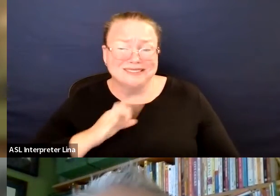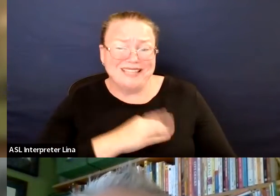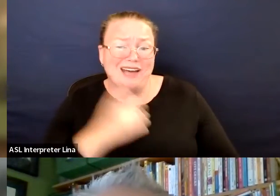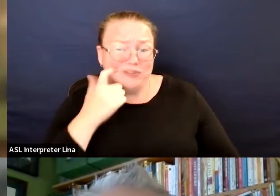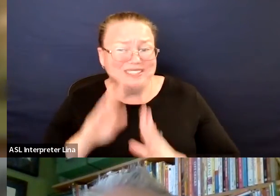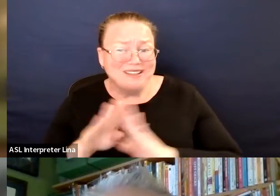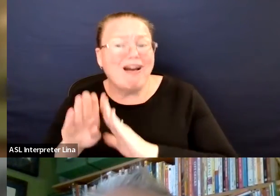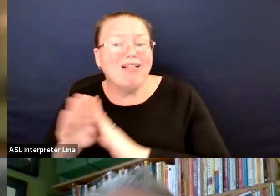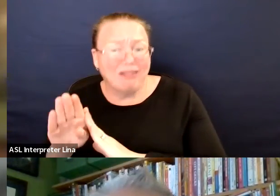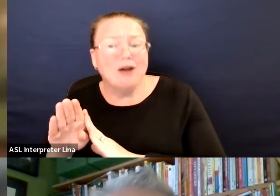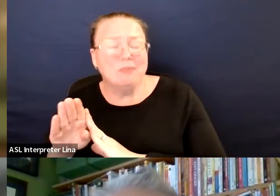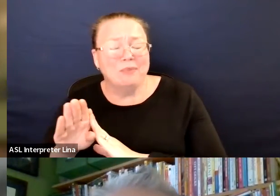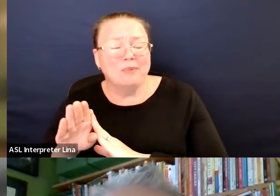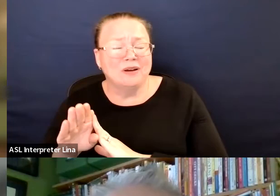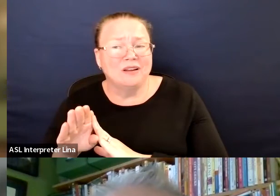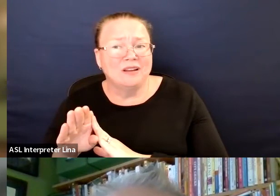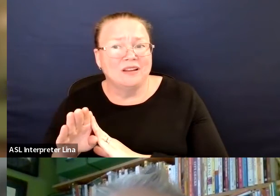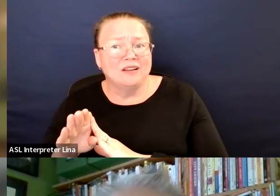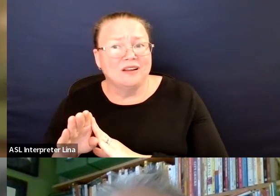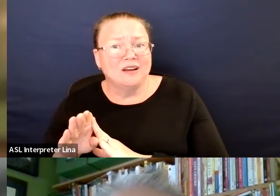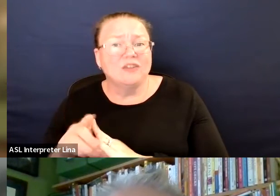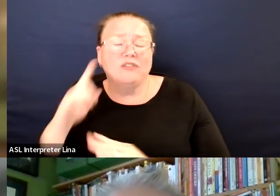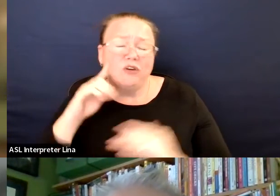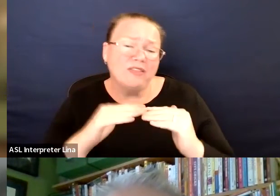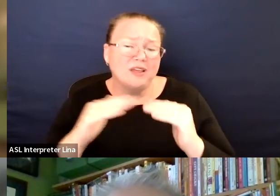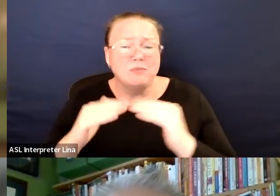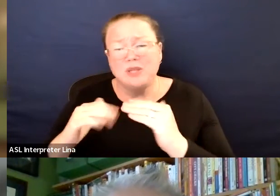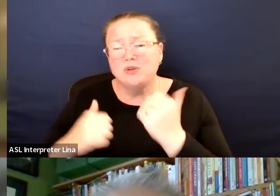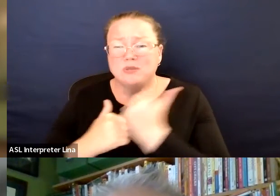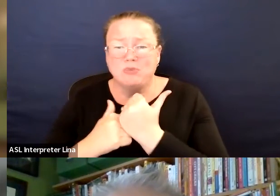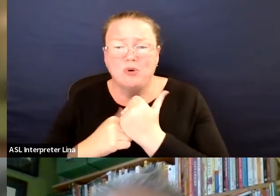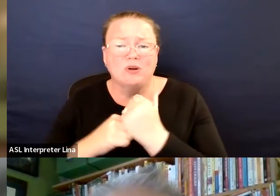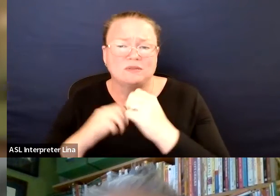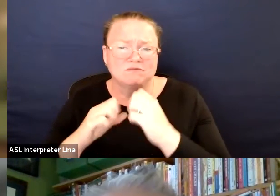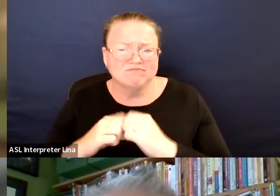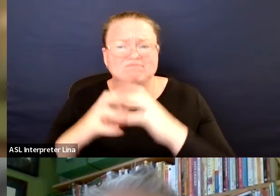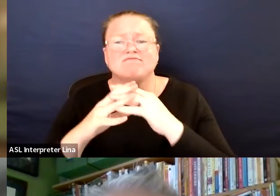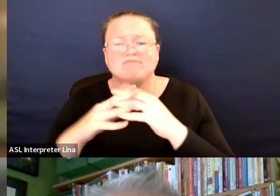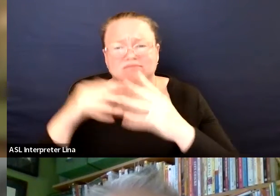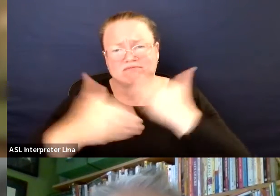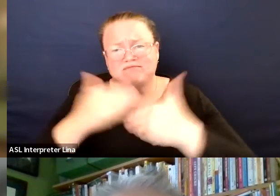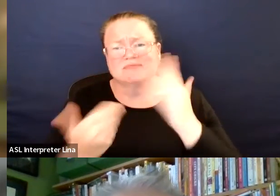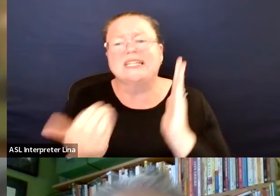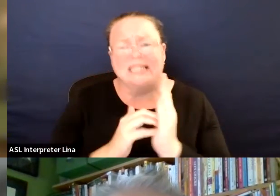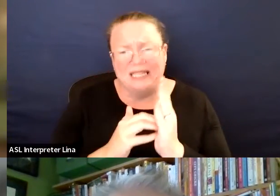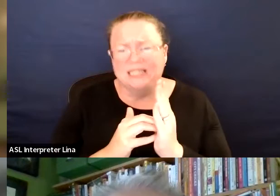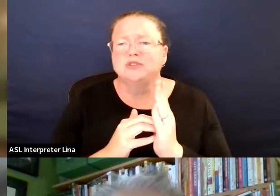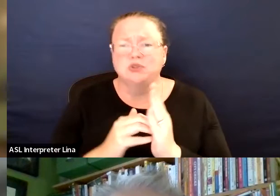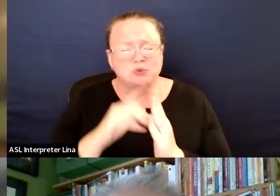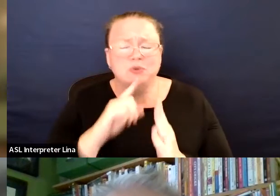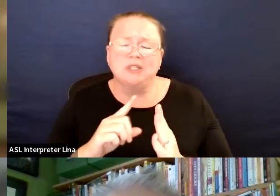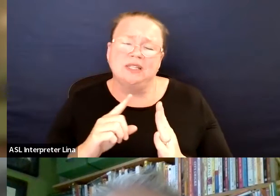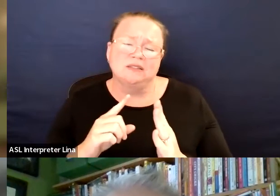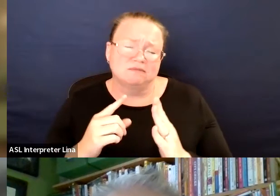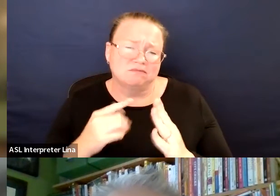developed to get our peer support back up and running and just get it all reinvigorated. Like I